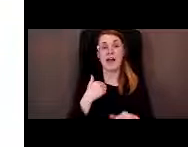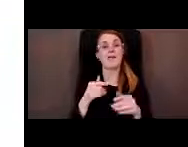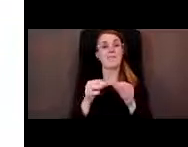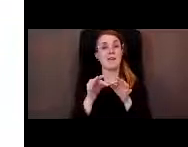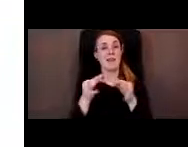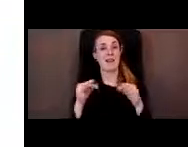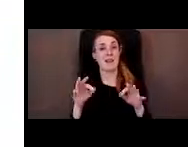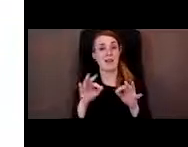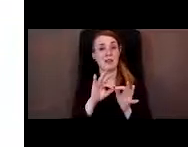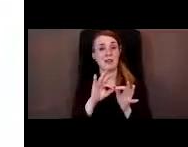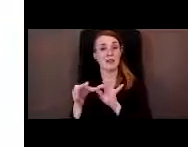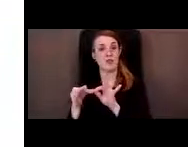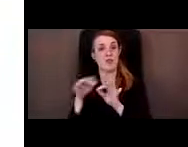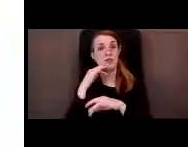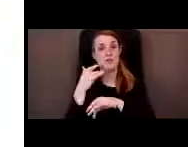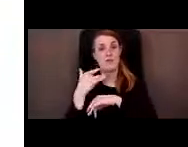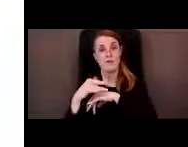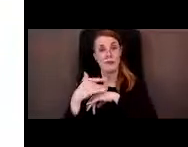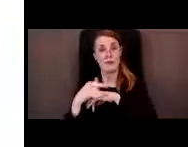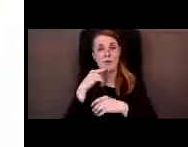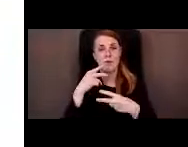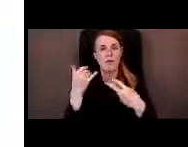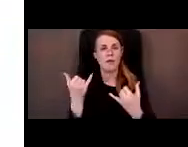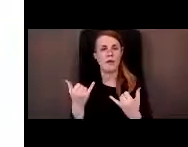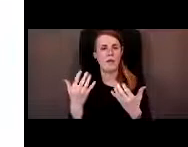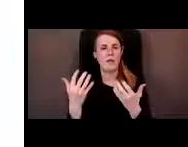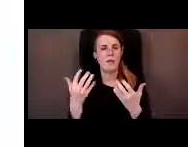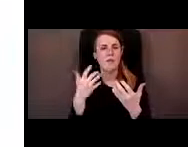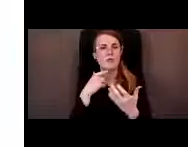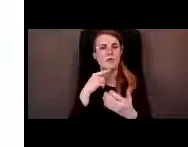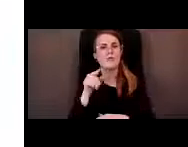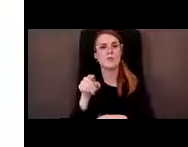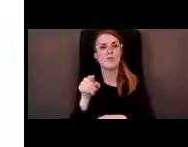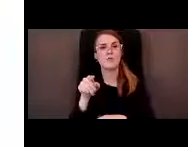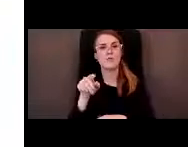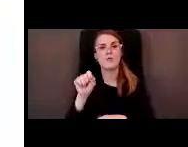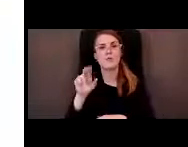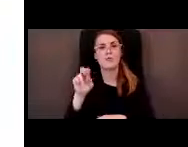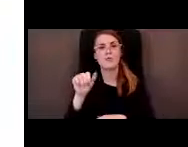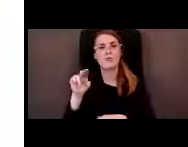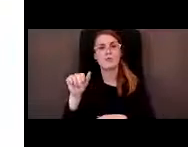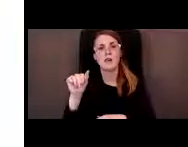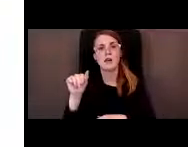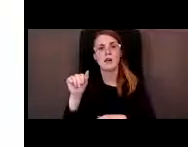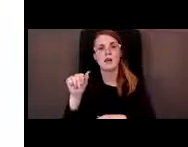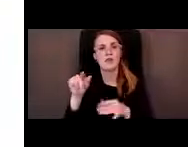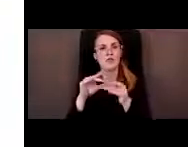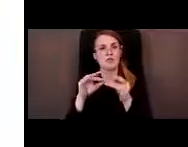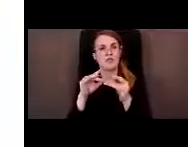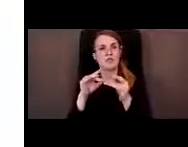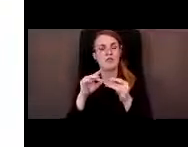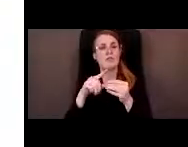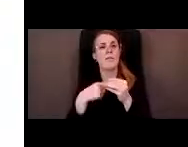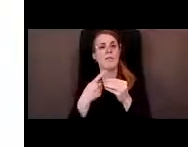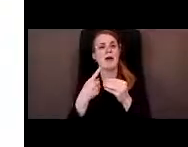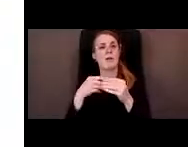interpretation available, and I'd at this time like to introduce Susana Pimiento to say a few words about accessing